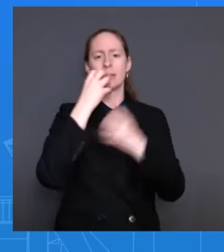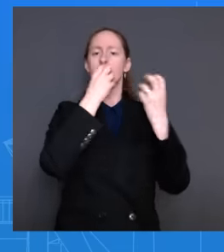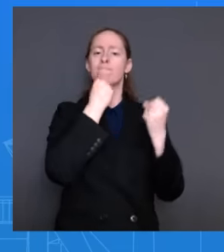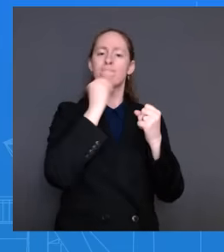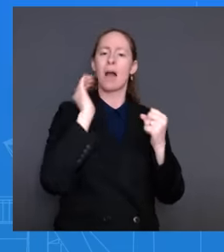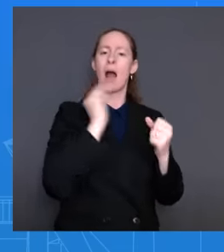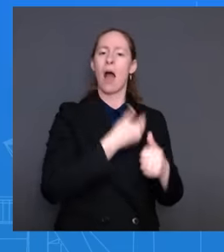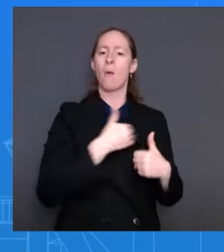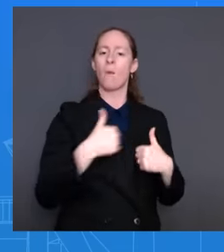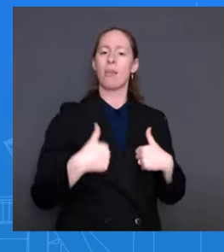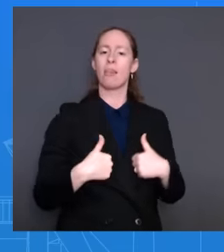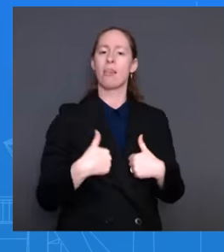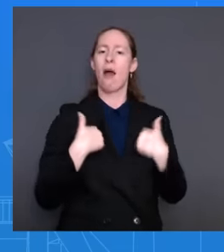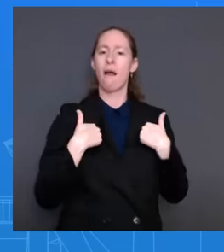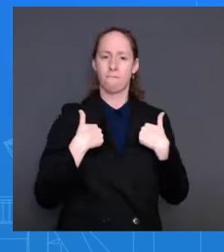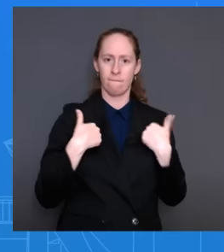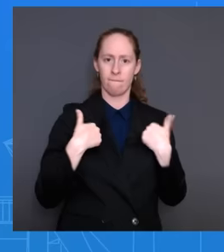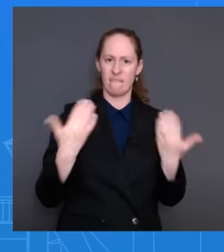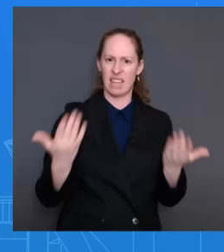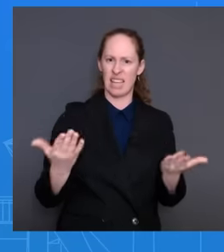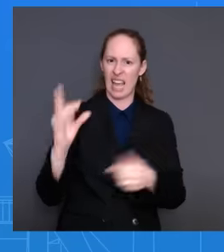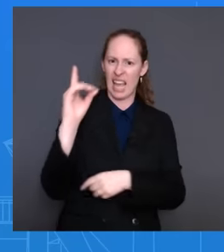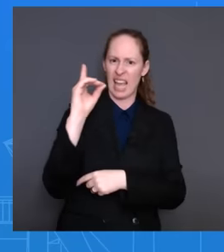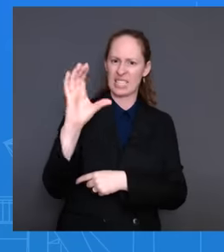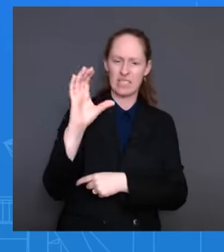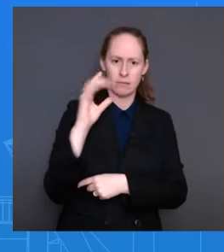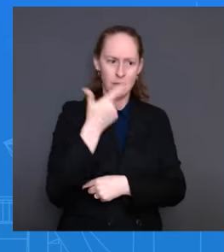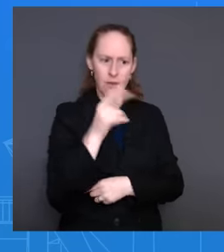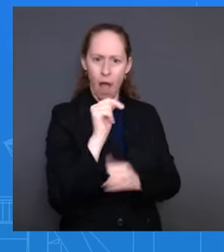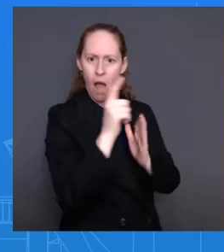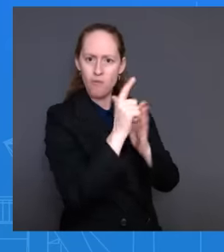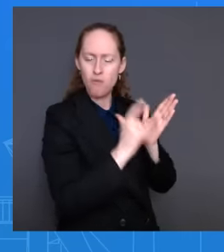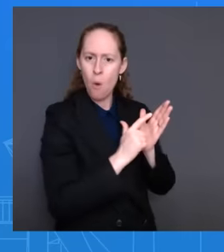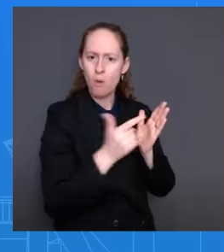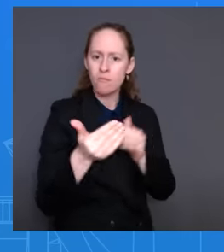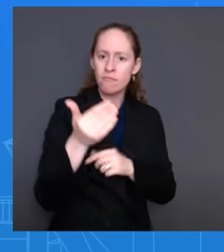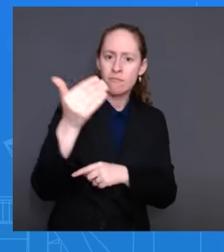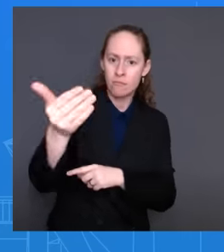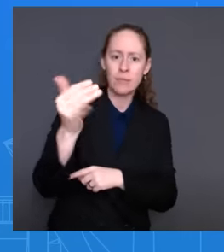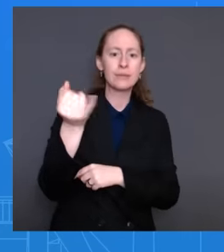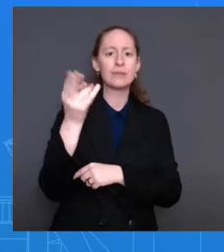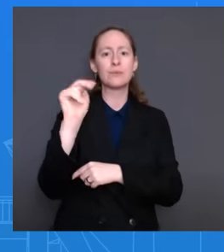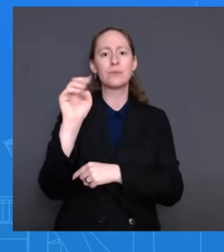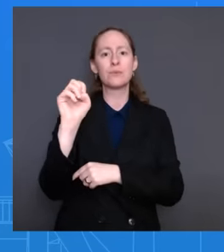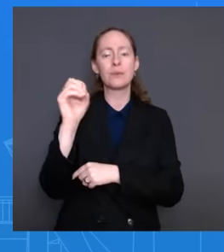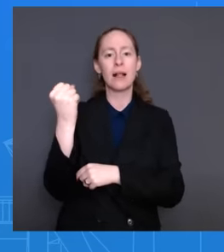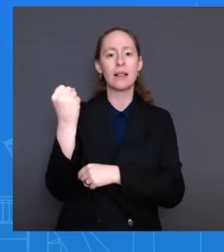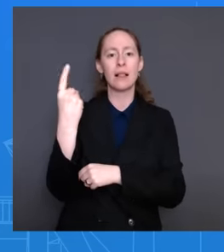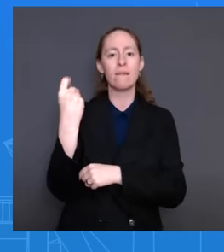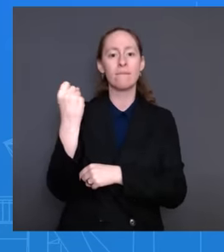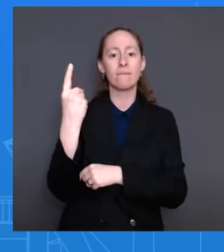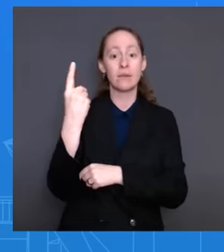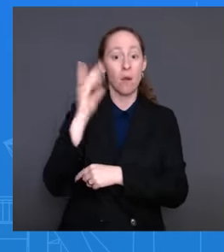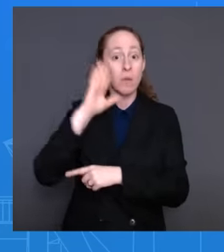Saturday the 11th? I'm sorry, I don't know my dates. June 11th. He's doing it on June 11th. Will the president take part in this in any way? I don't